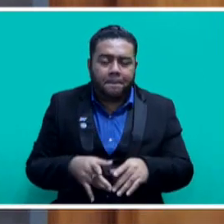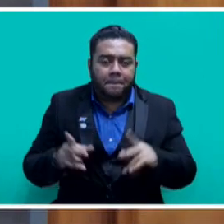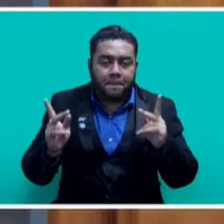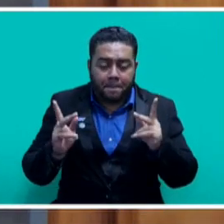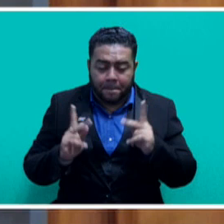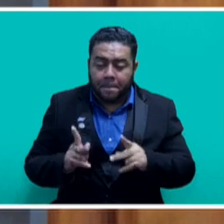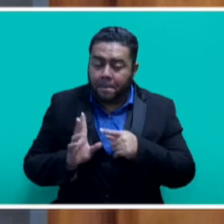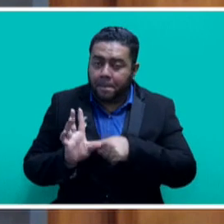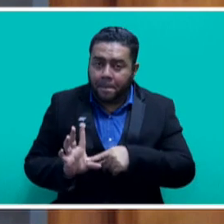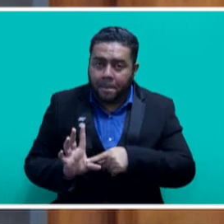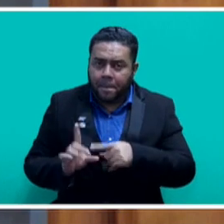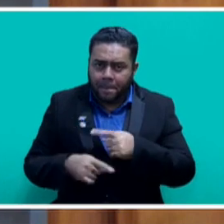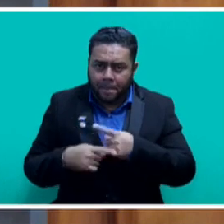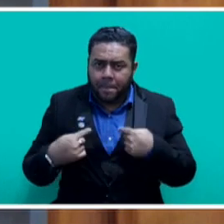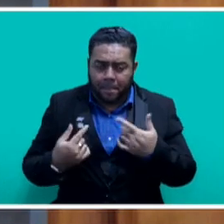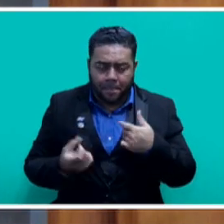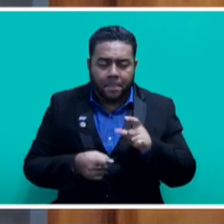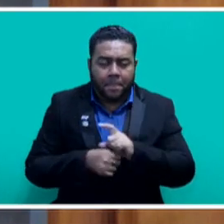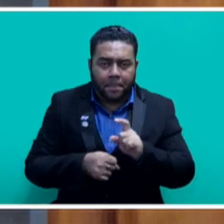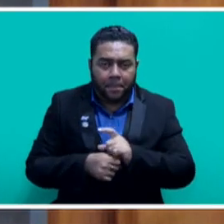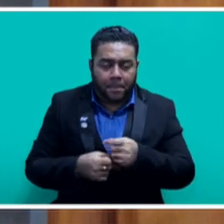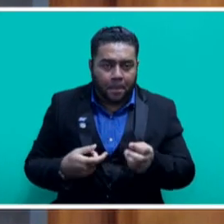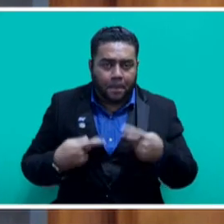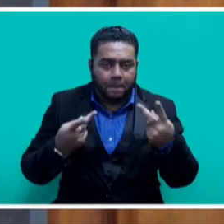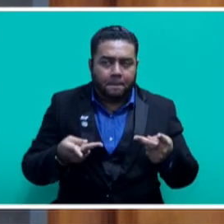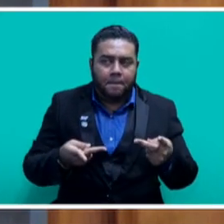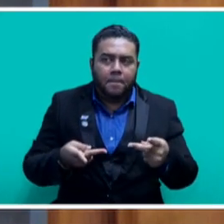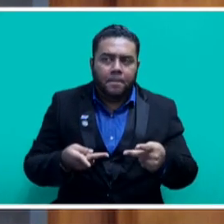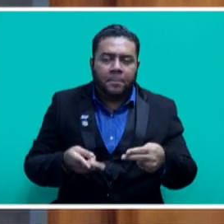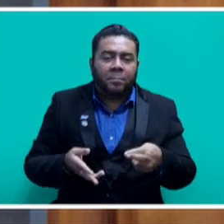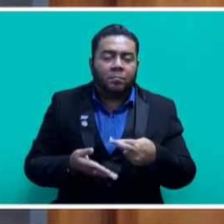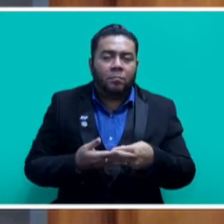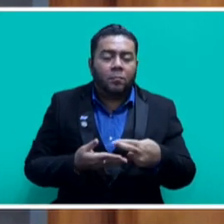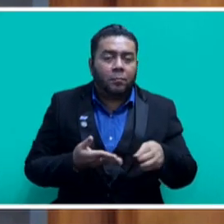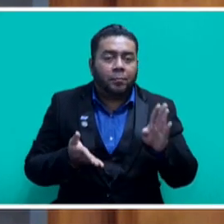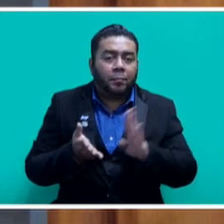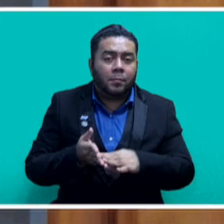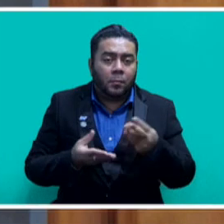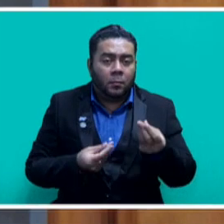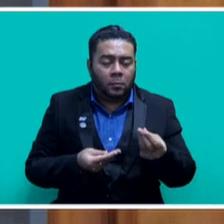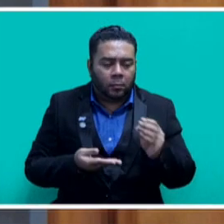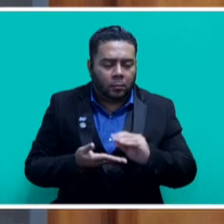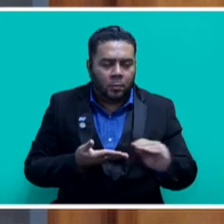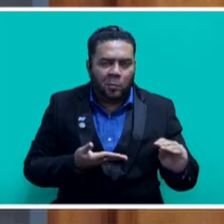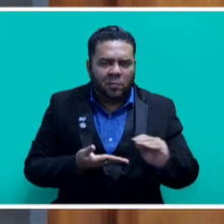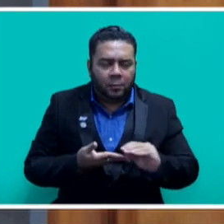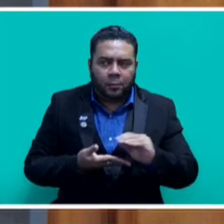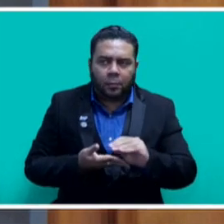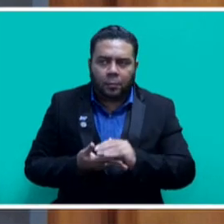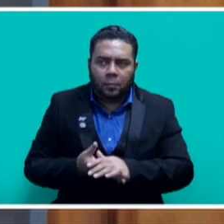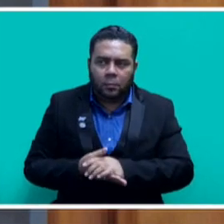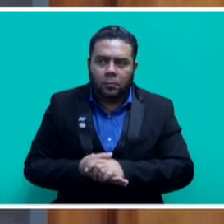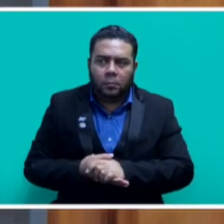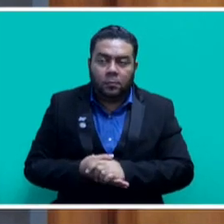years we have created provision to receive revenue through M-Paisa. The Ministry of Education is